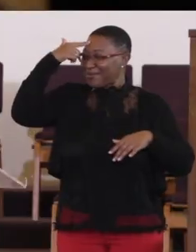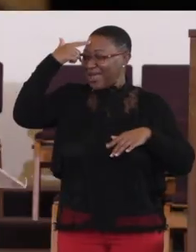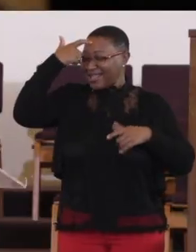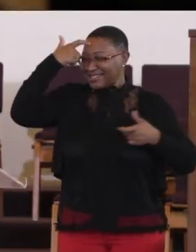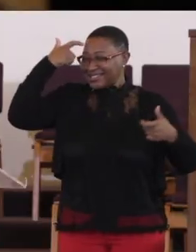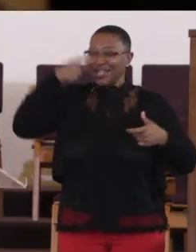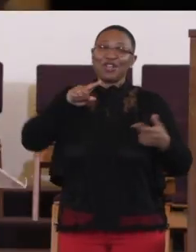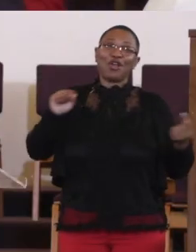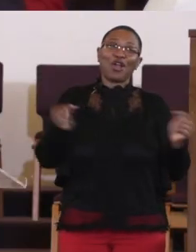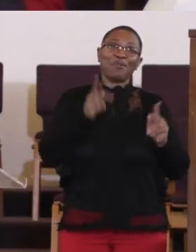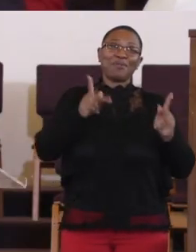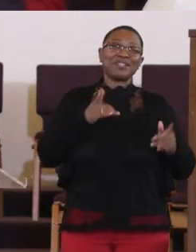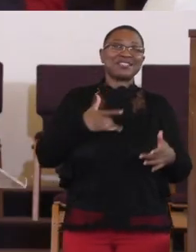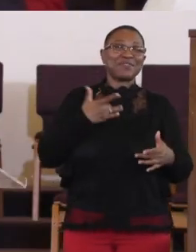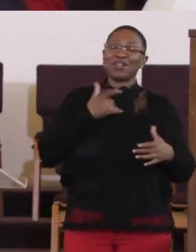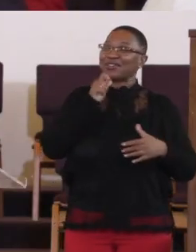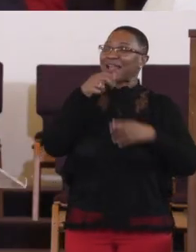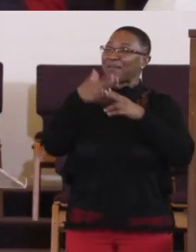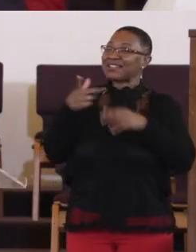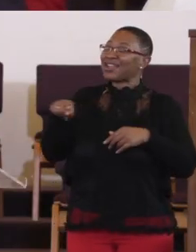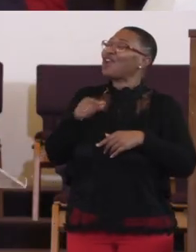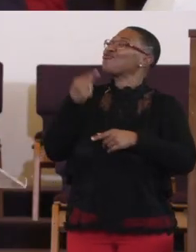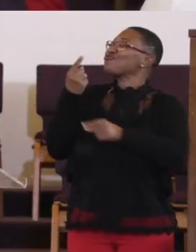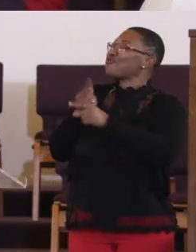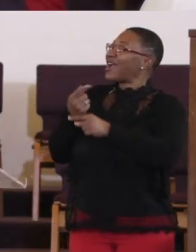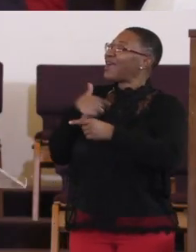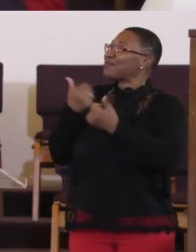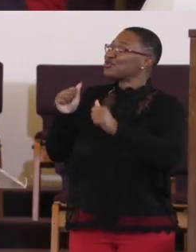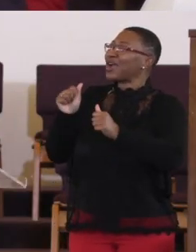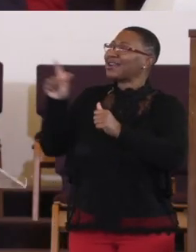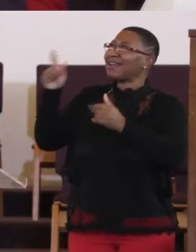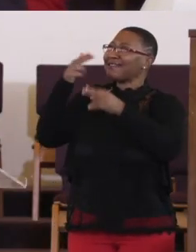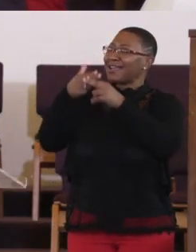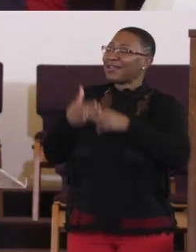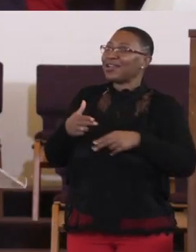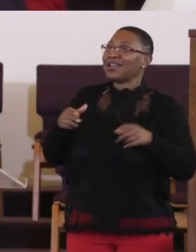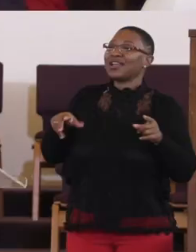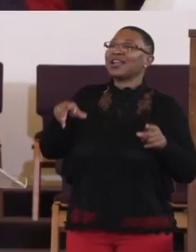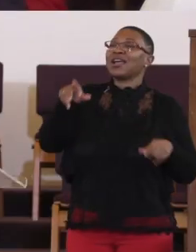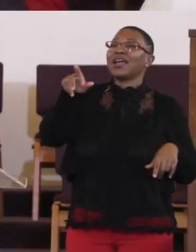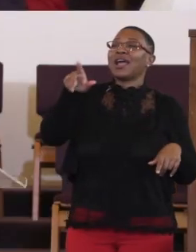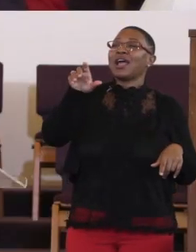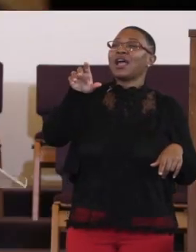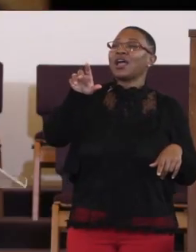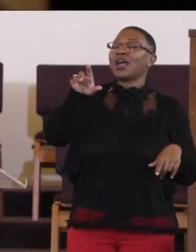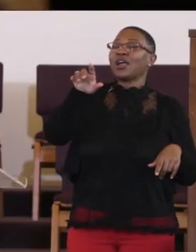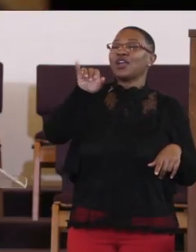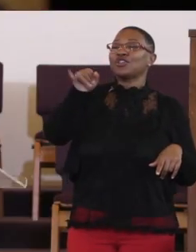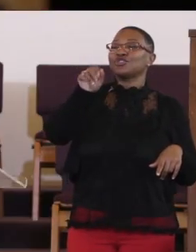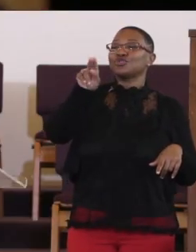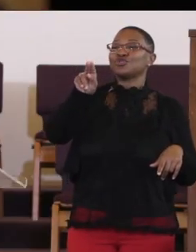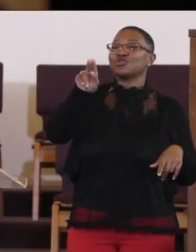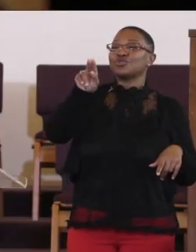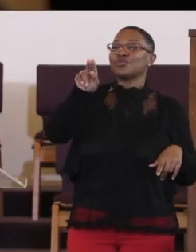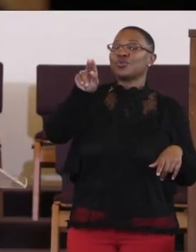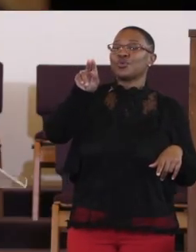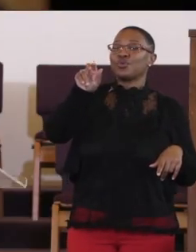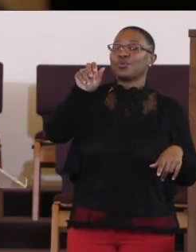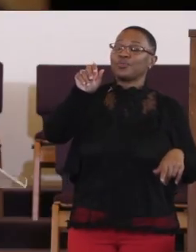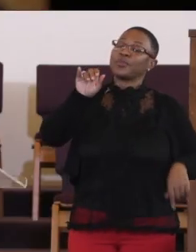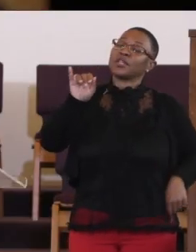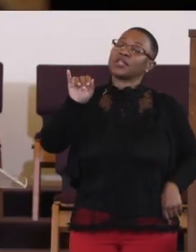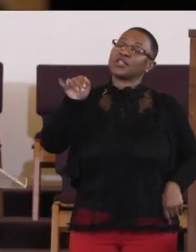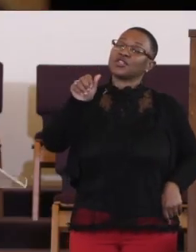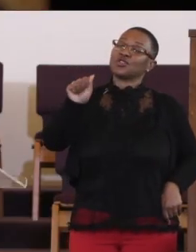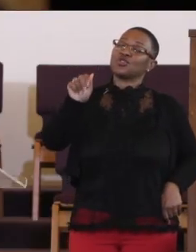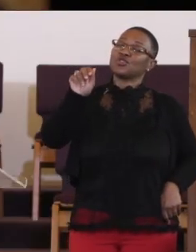people's feelings here because you're not mentioning them. Because I'm trying to get you all in. LaJuan Counts. She came by and picked up some stuff when I was sleeping, and I heard